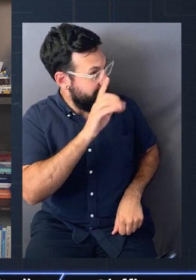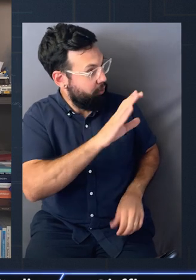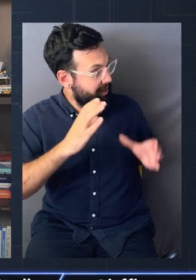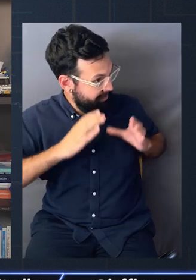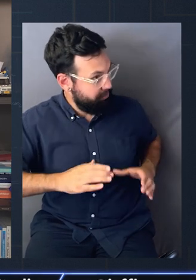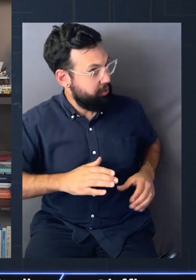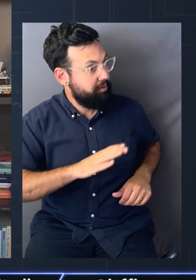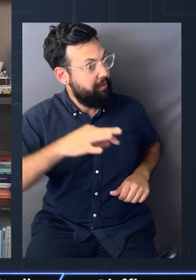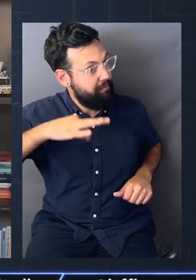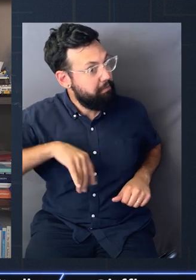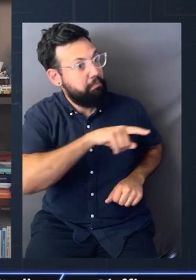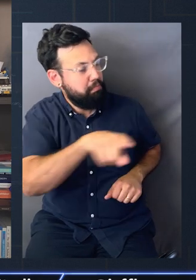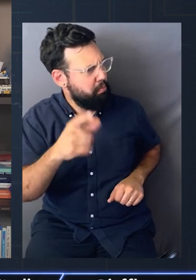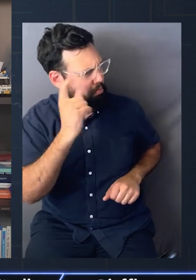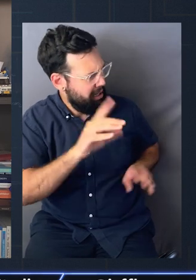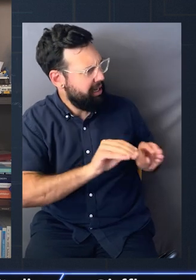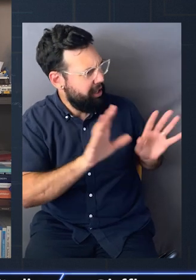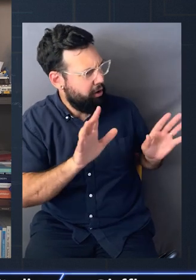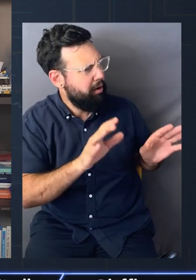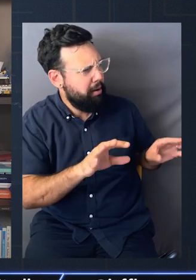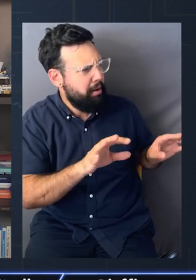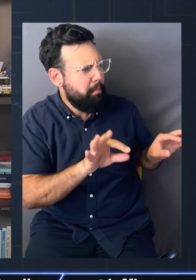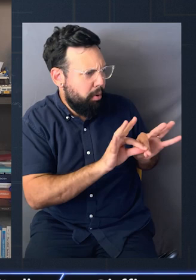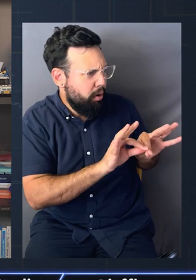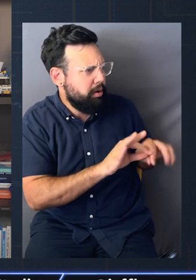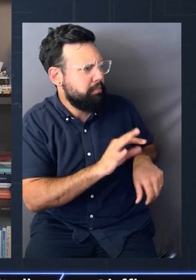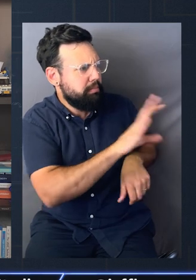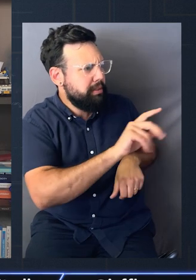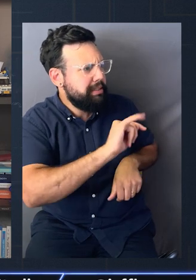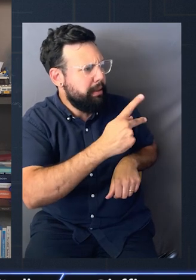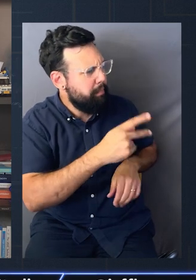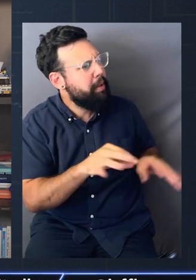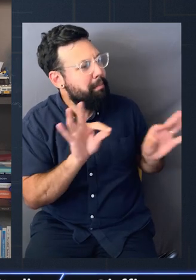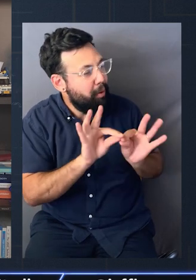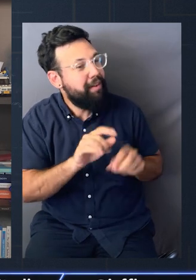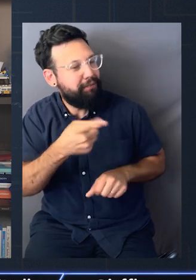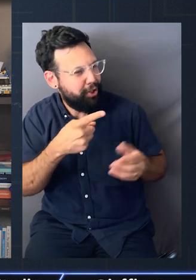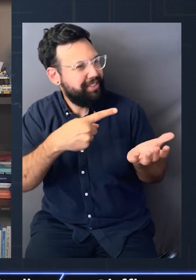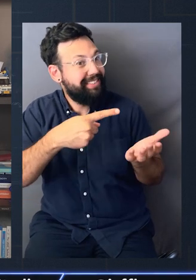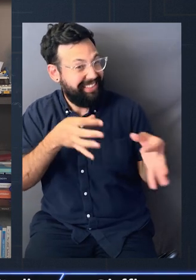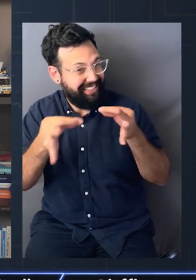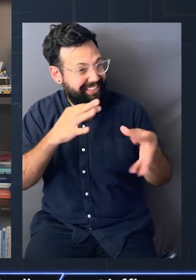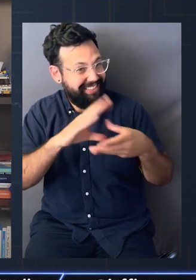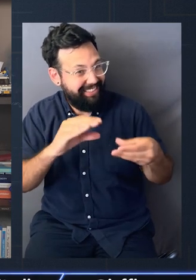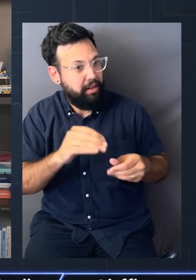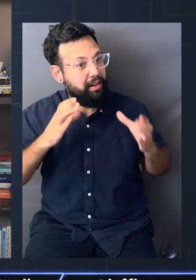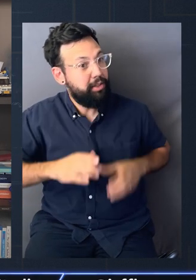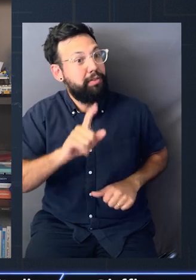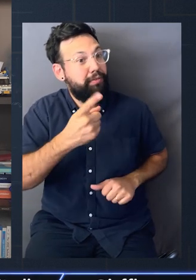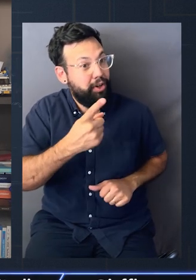you do understand your customers and their needs. Important safety tip. Be sure to lead with the customer stuff